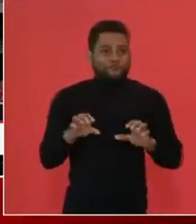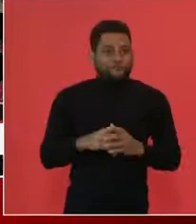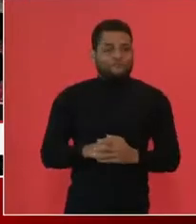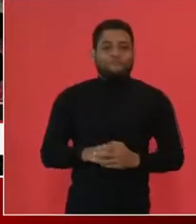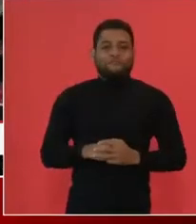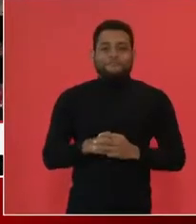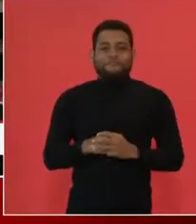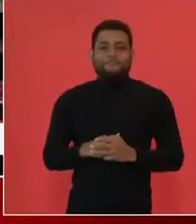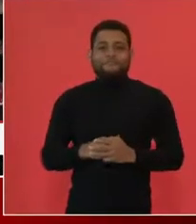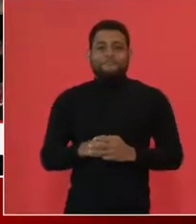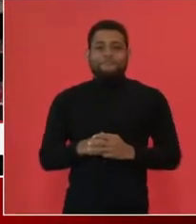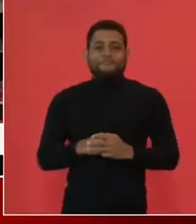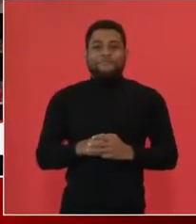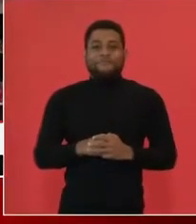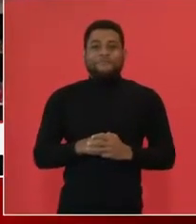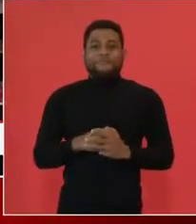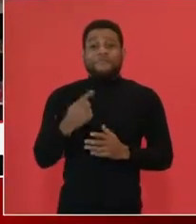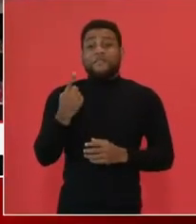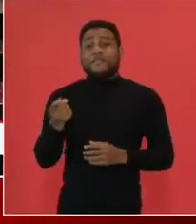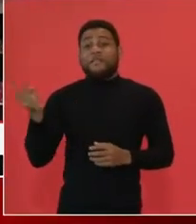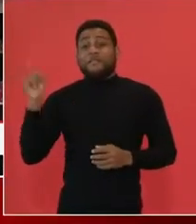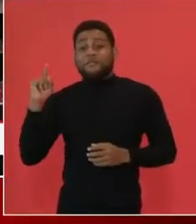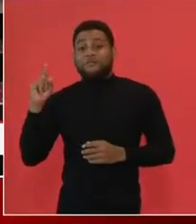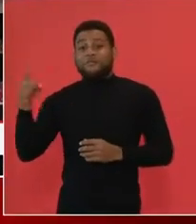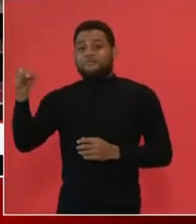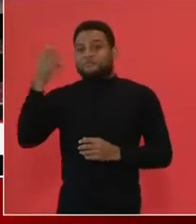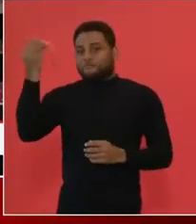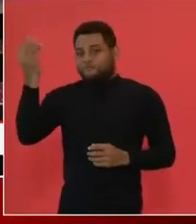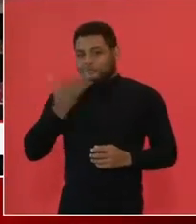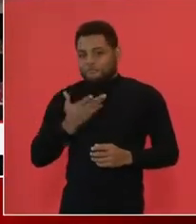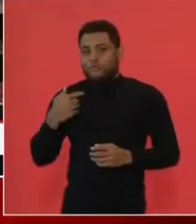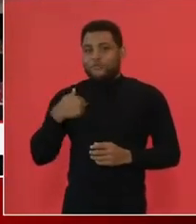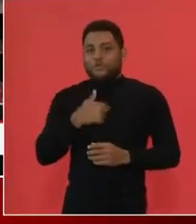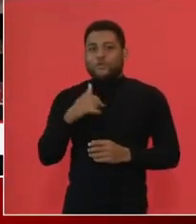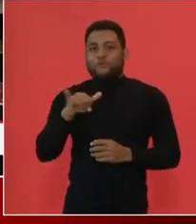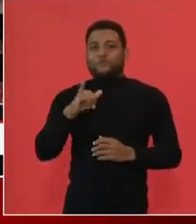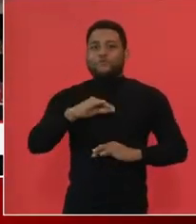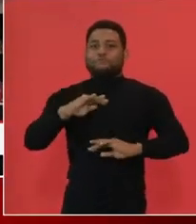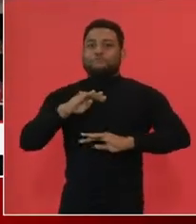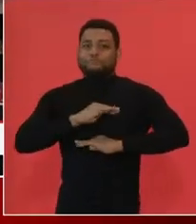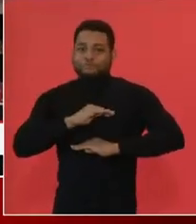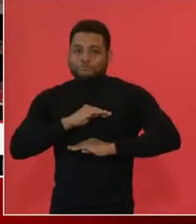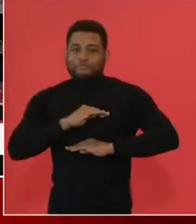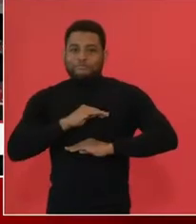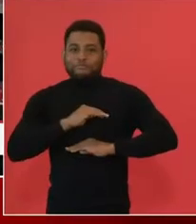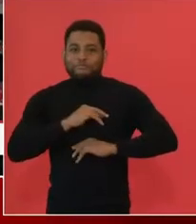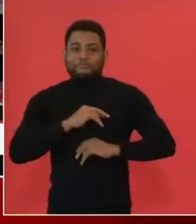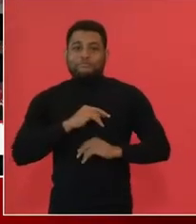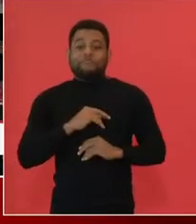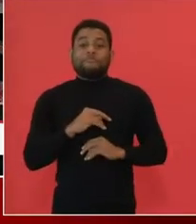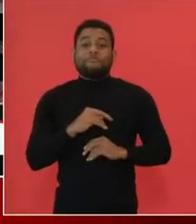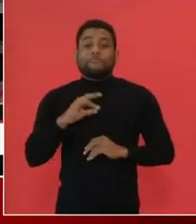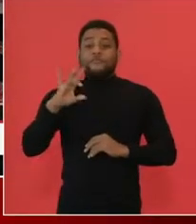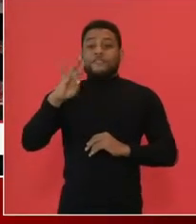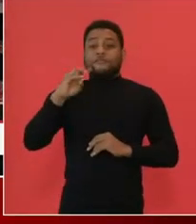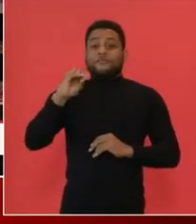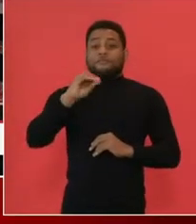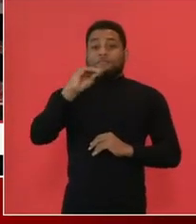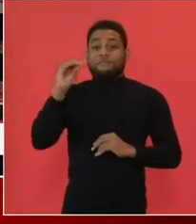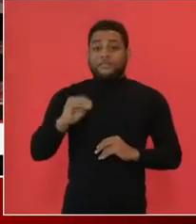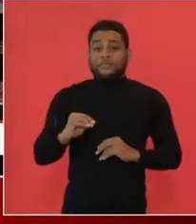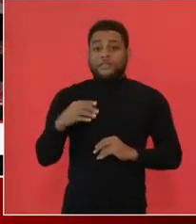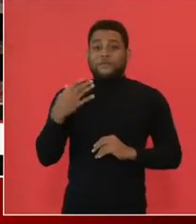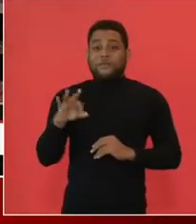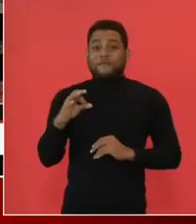Last week, she told me that we had also achieved another number, having 70% of 12-year-old